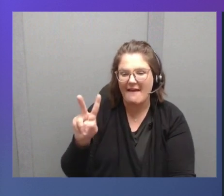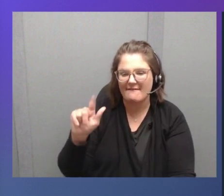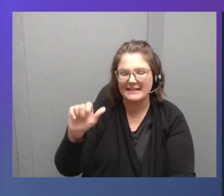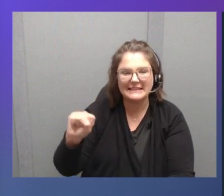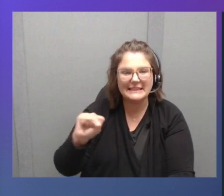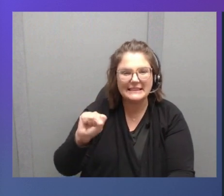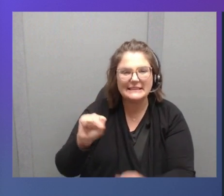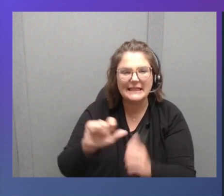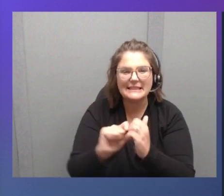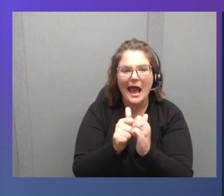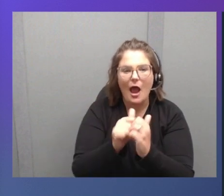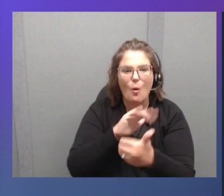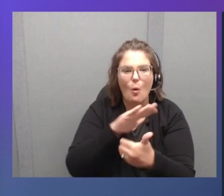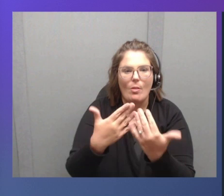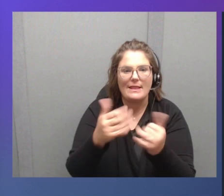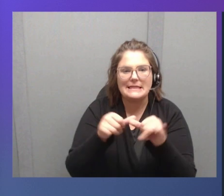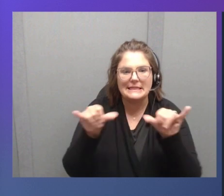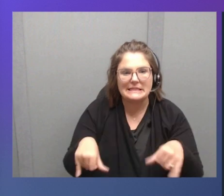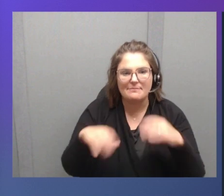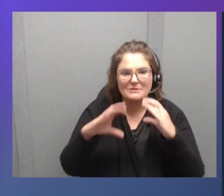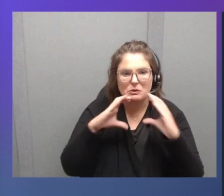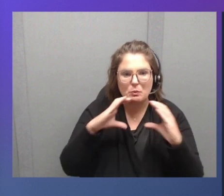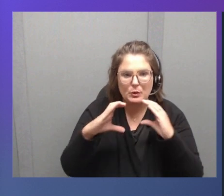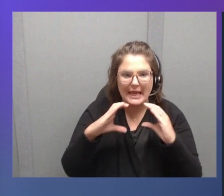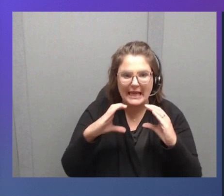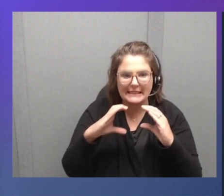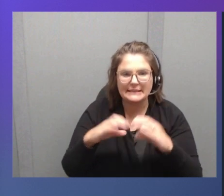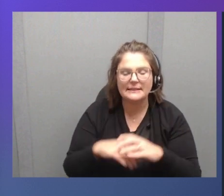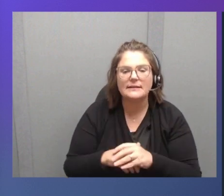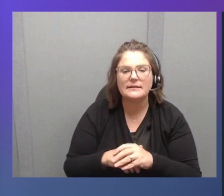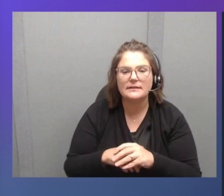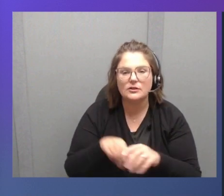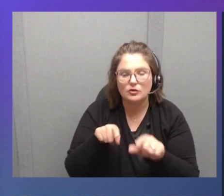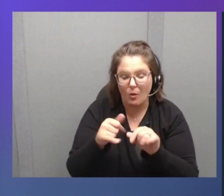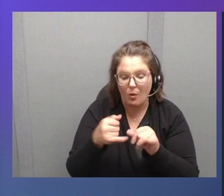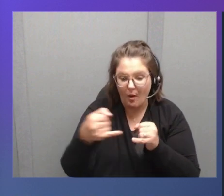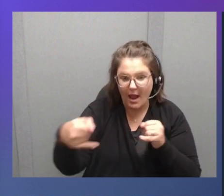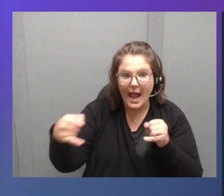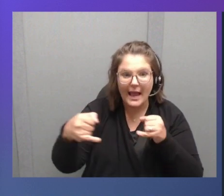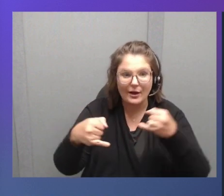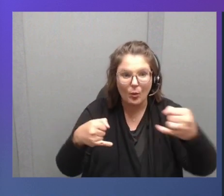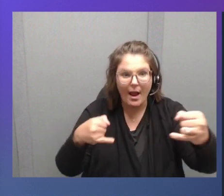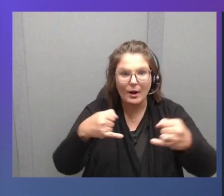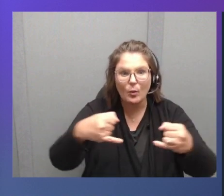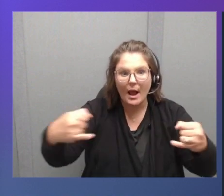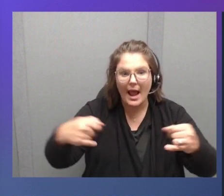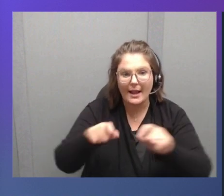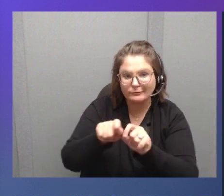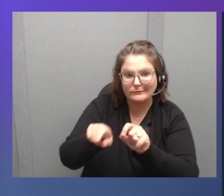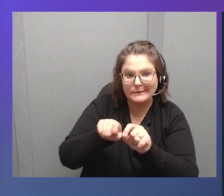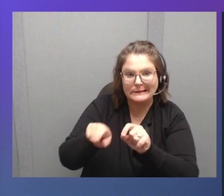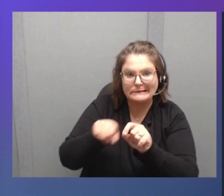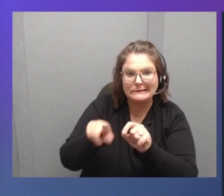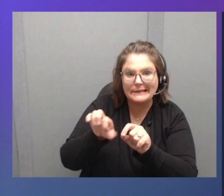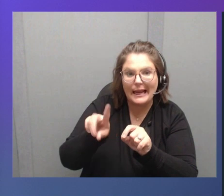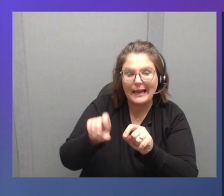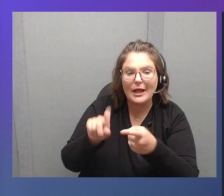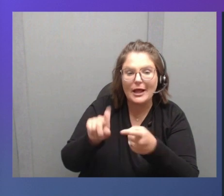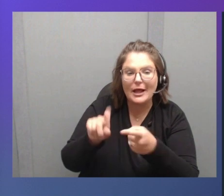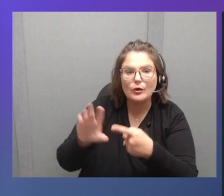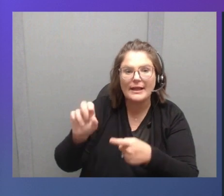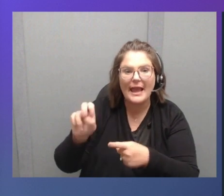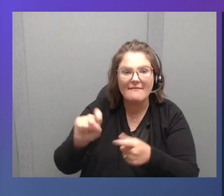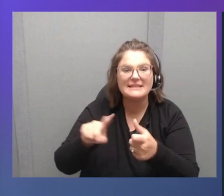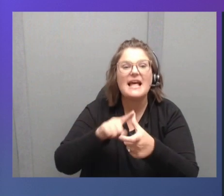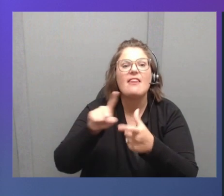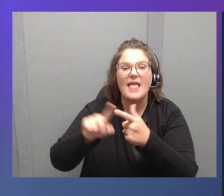talk to each other. So we had these sensors wired up here where they were sending data through CAN bus to our ExpressLink service and then to the cloud. And we were